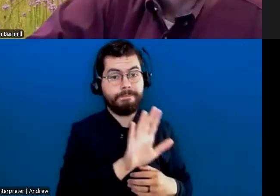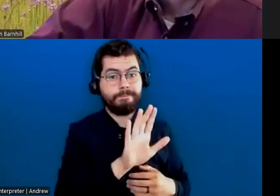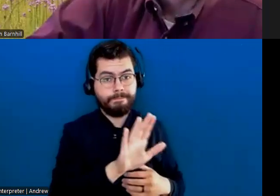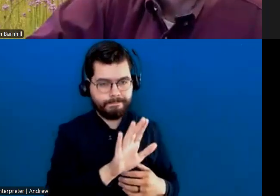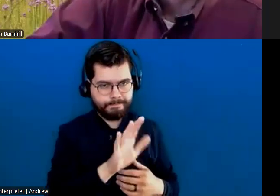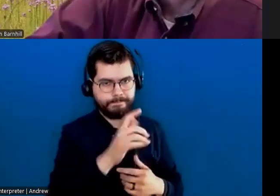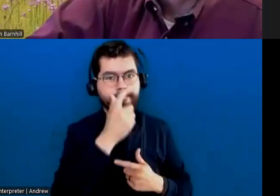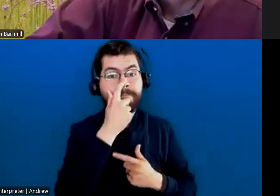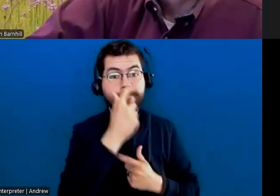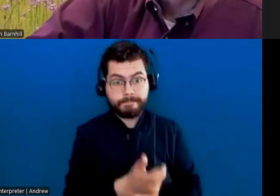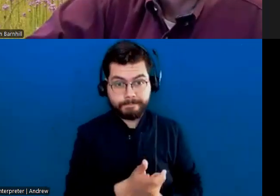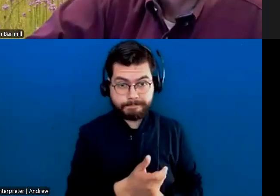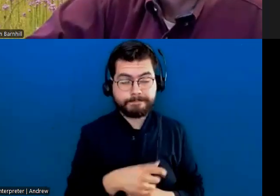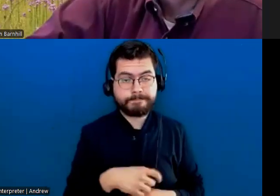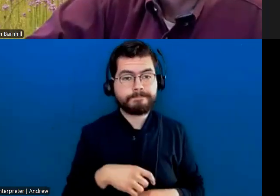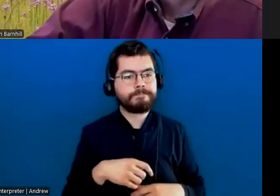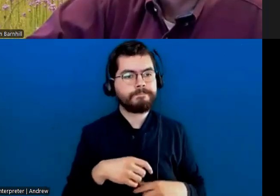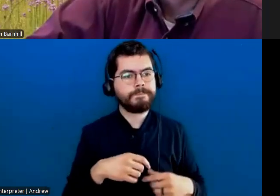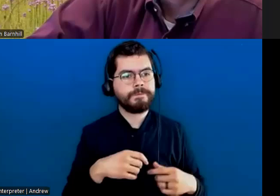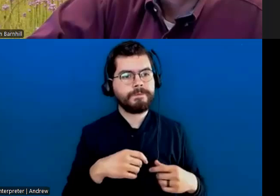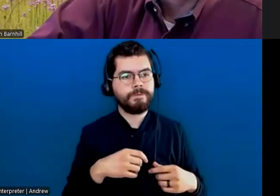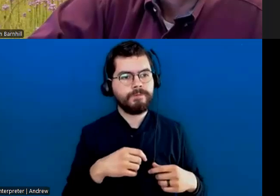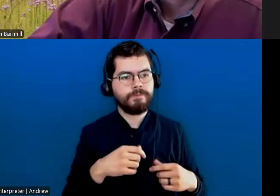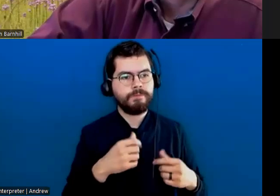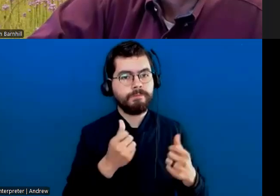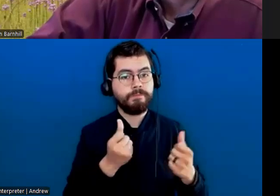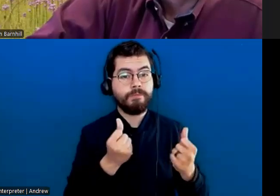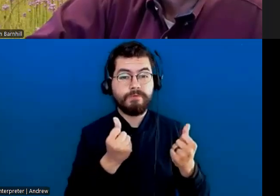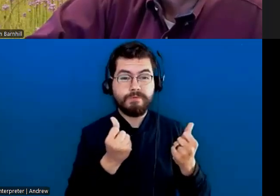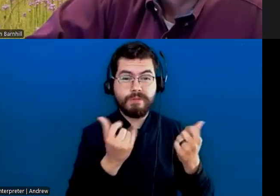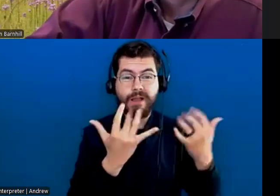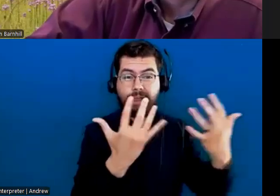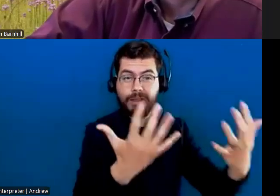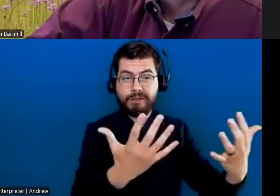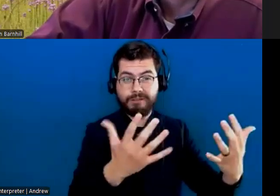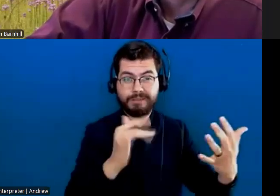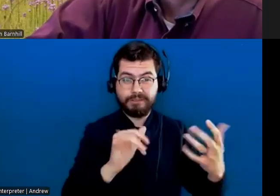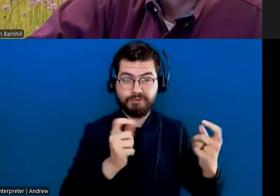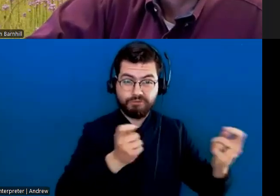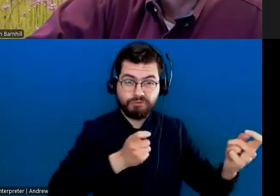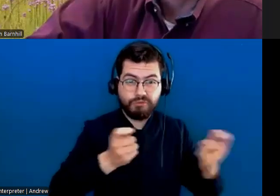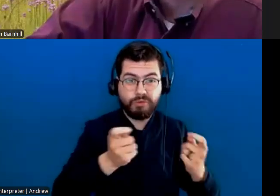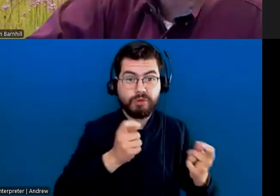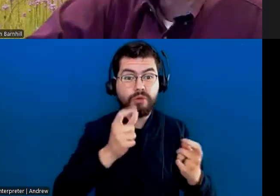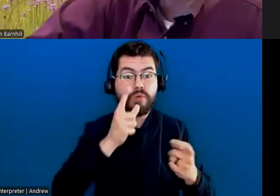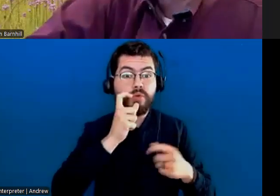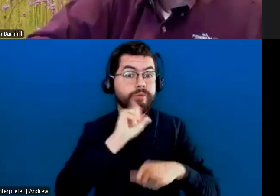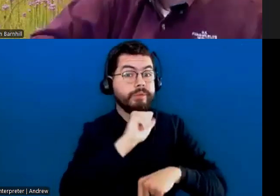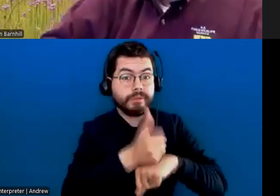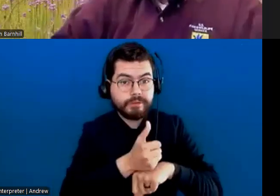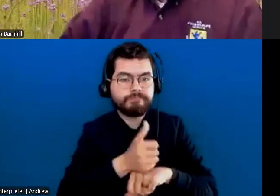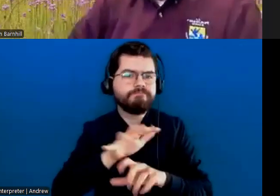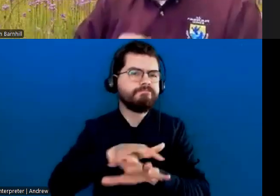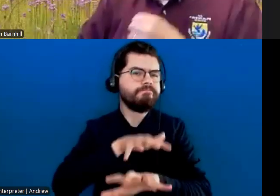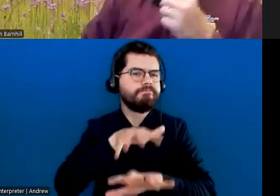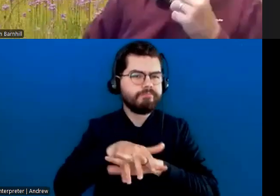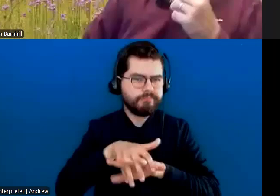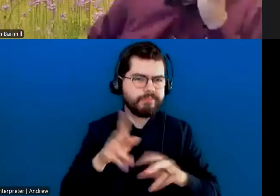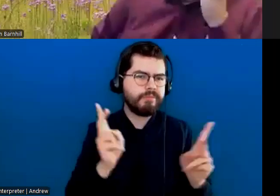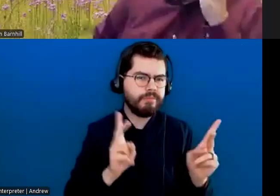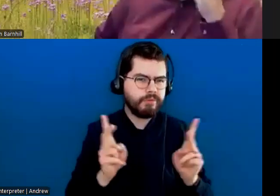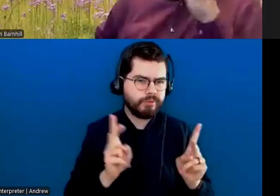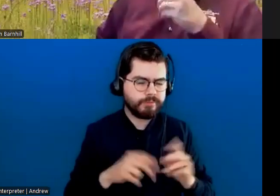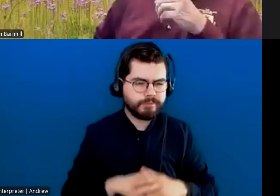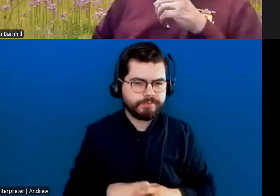interestingly, the fire regime was introduced by indigenous peoples. And so the 3,000 acres that I mentioned, it's